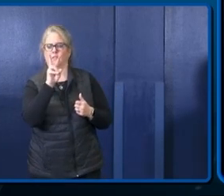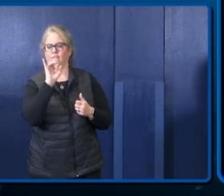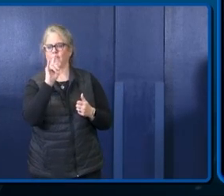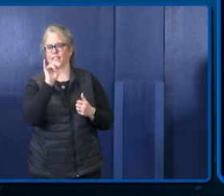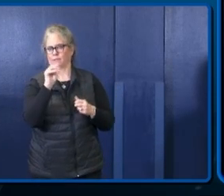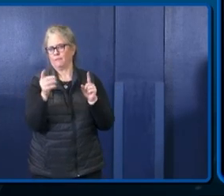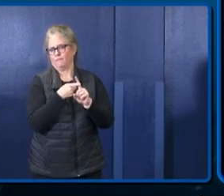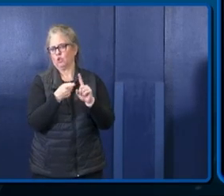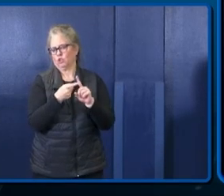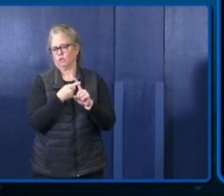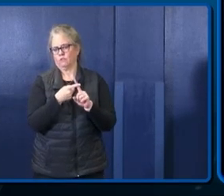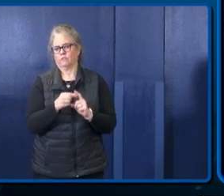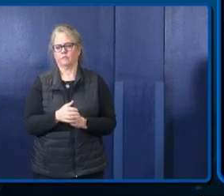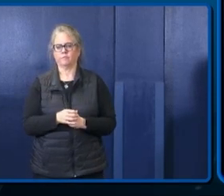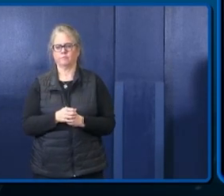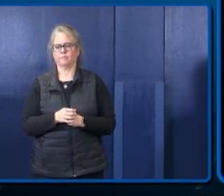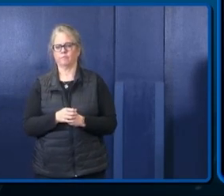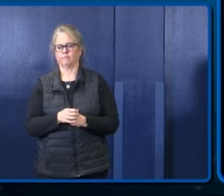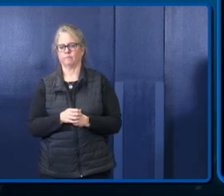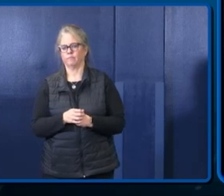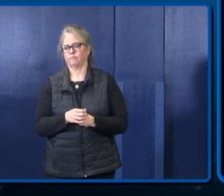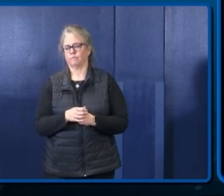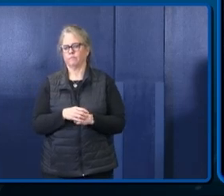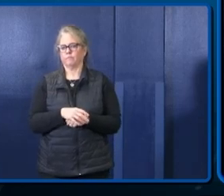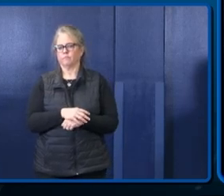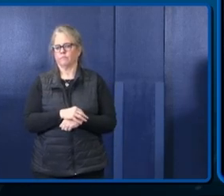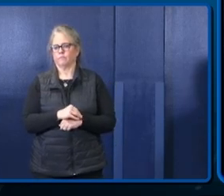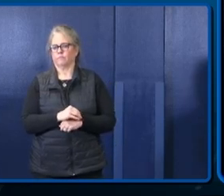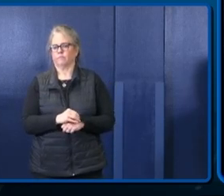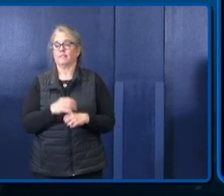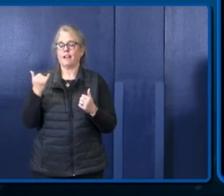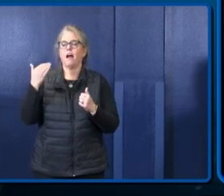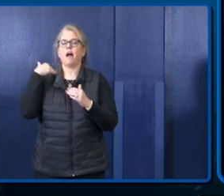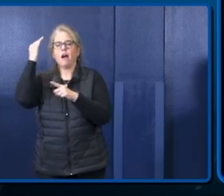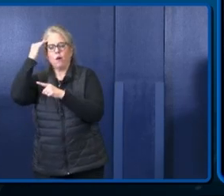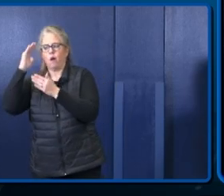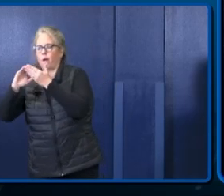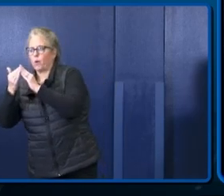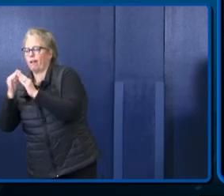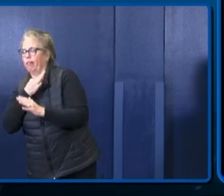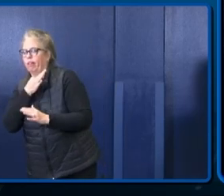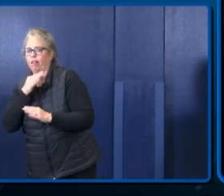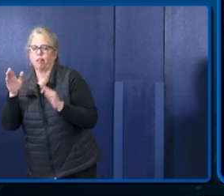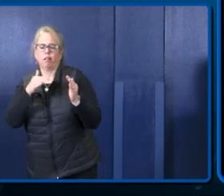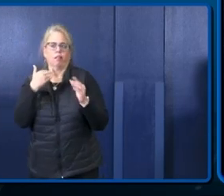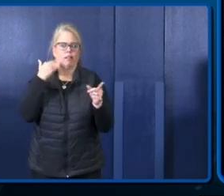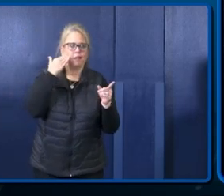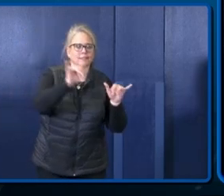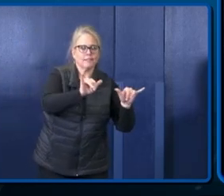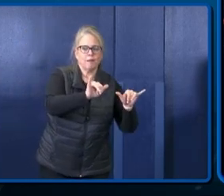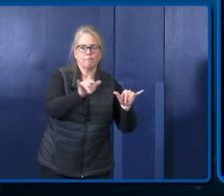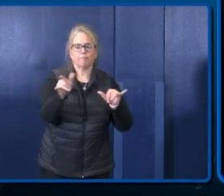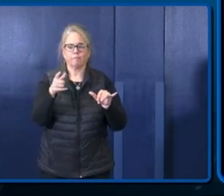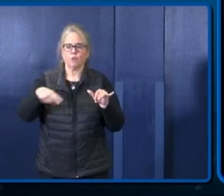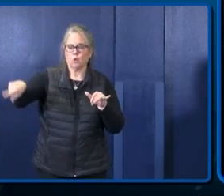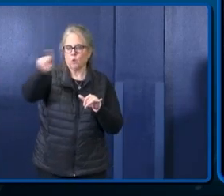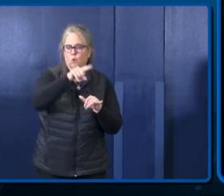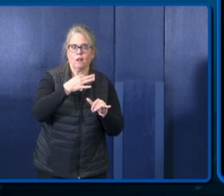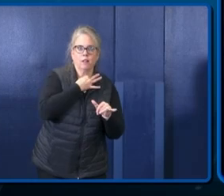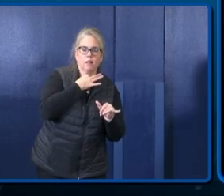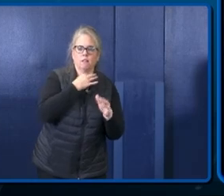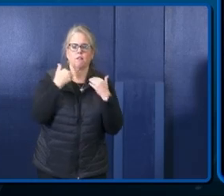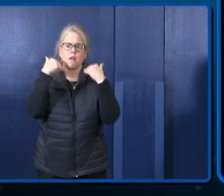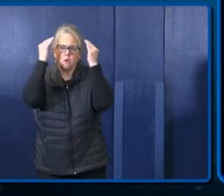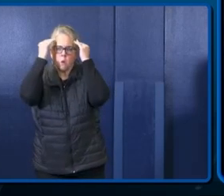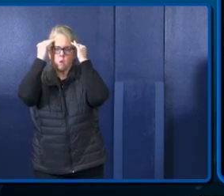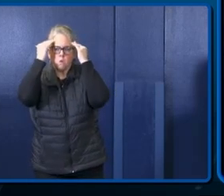There's a tension from what the community wants to know about this case, and there's a great thirst to get that information. The media wants